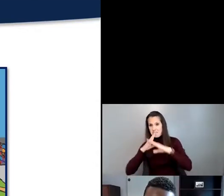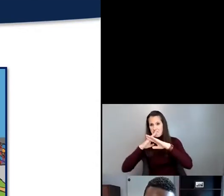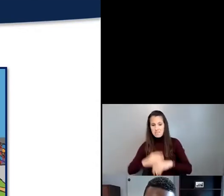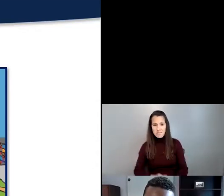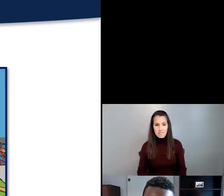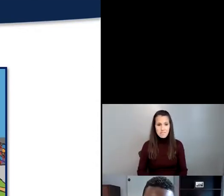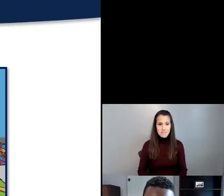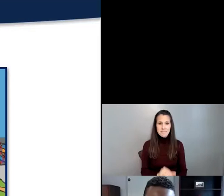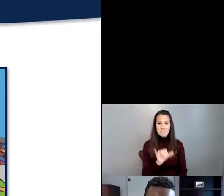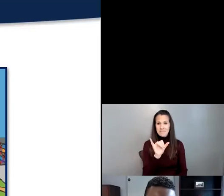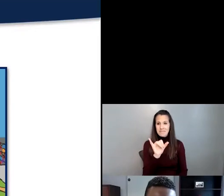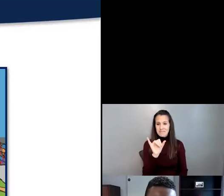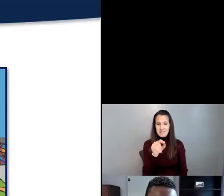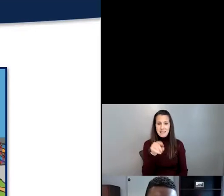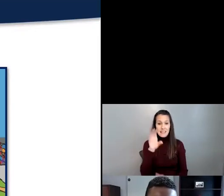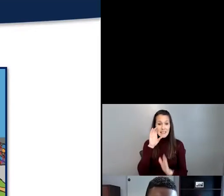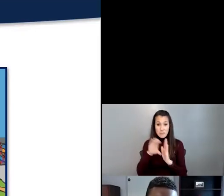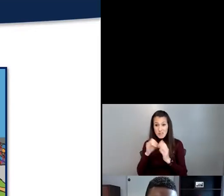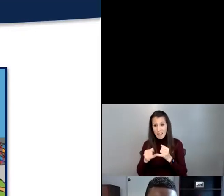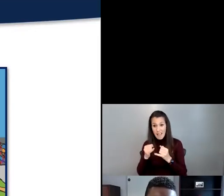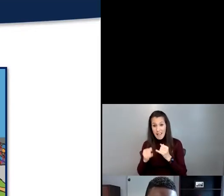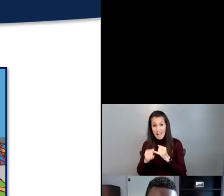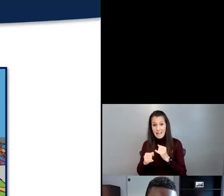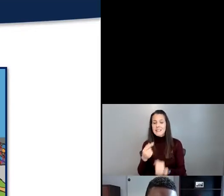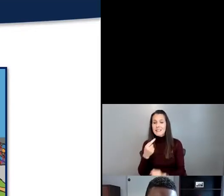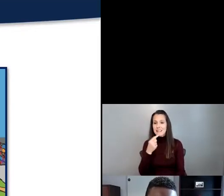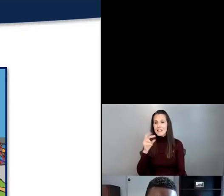Now, this one says reality under it.